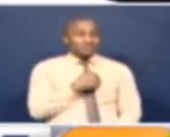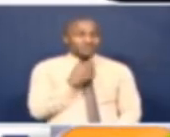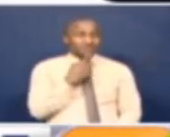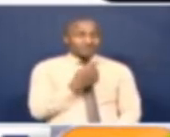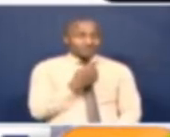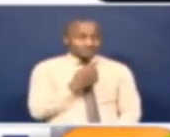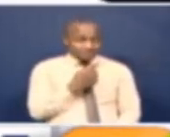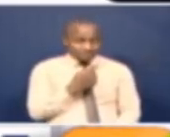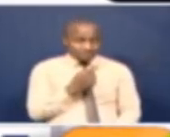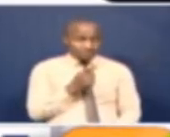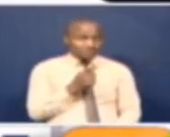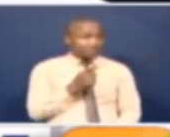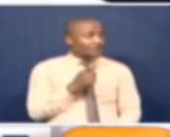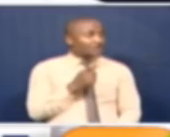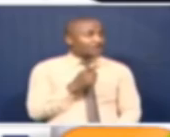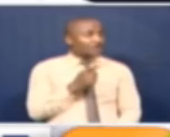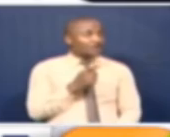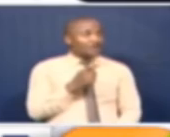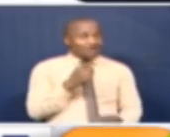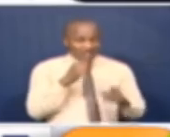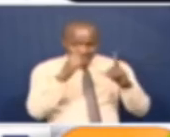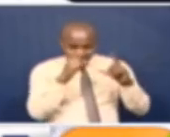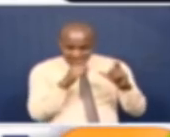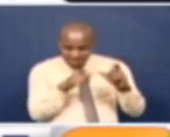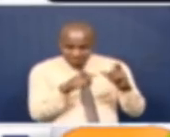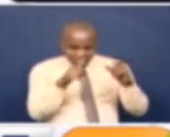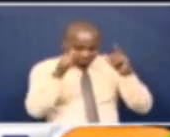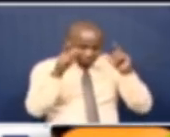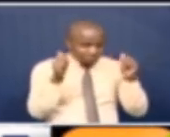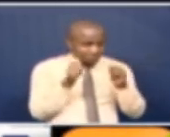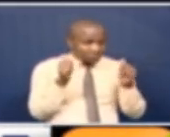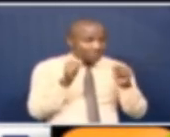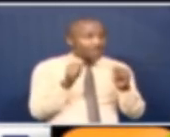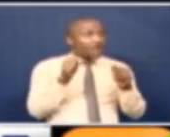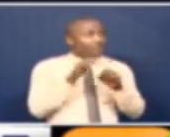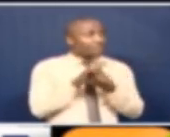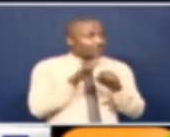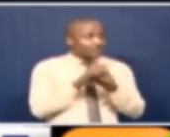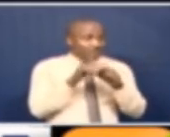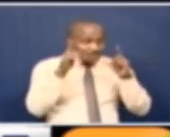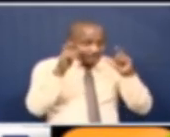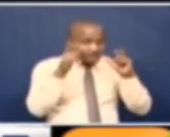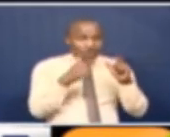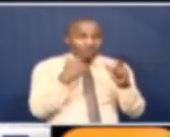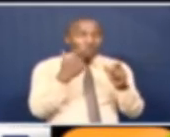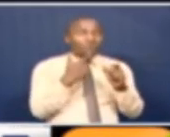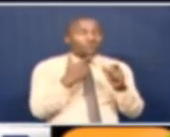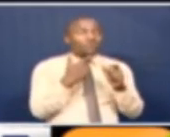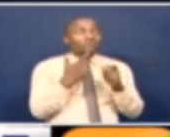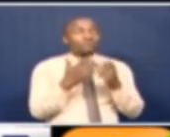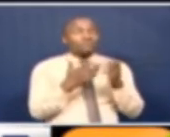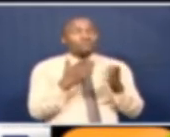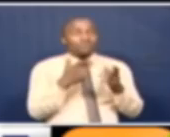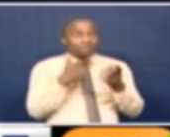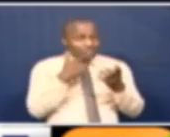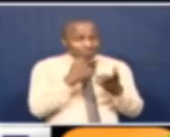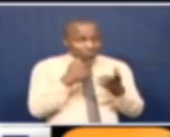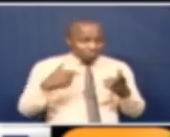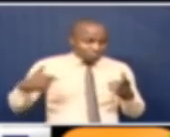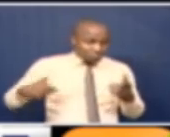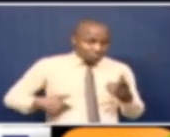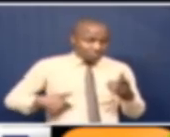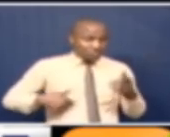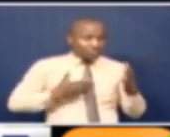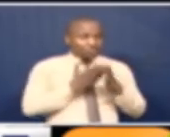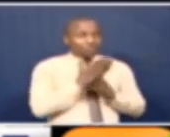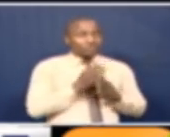cow, but I wish I'd taken the picture for that cow. There are a lot of cows which the bullets did not go through, you